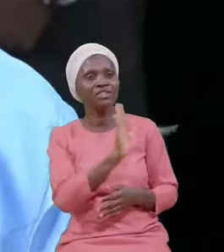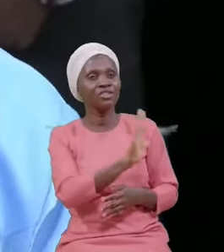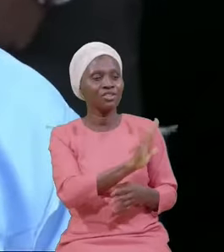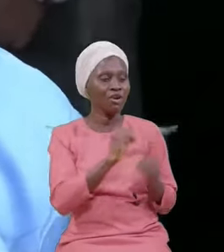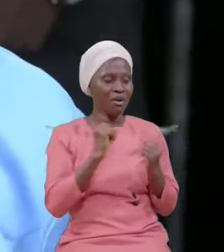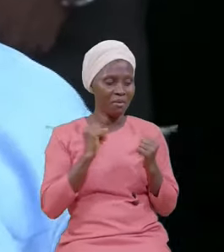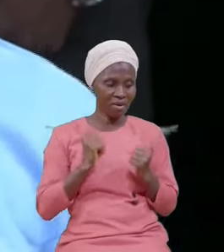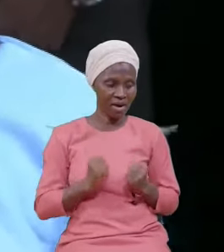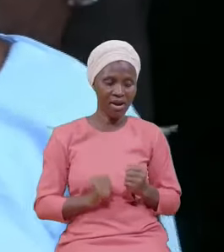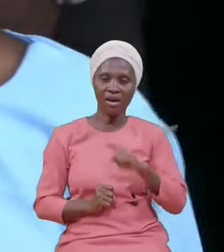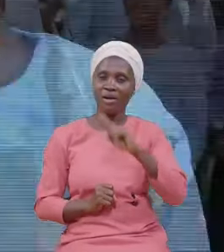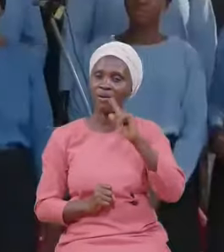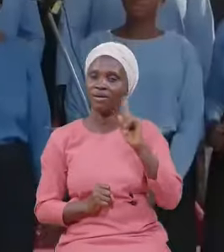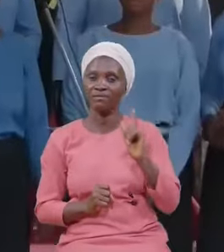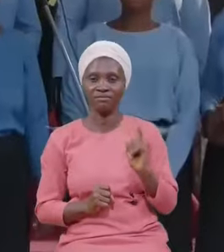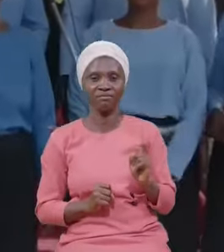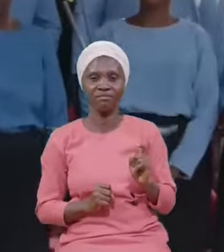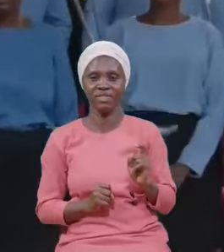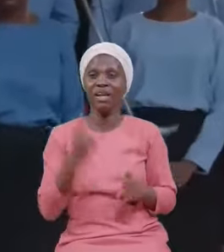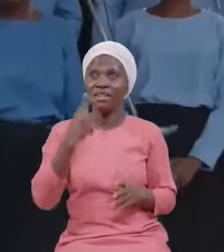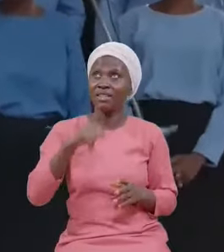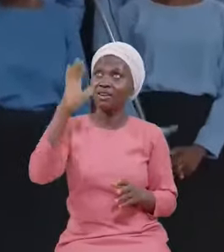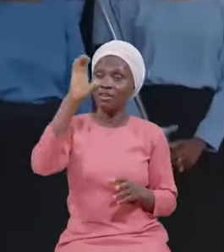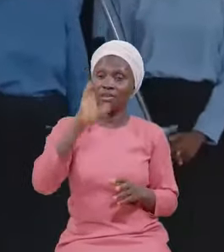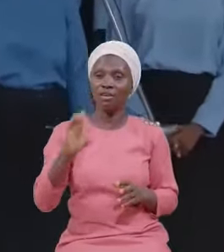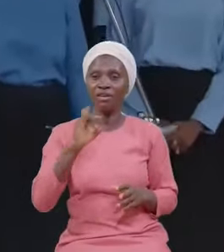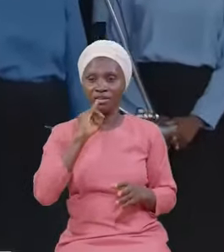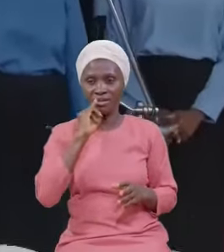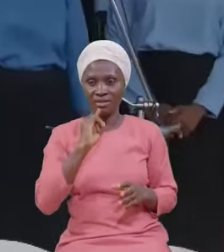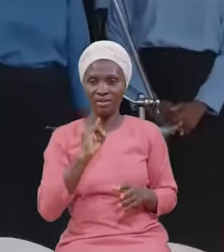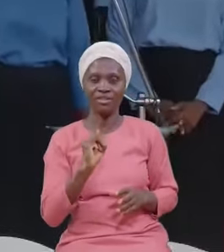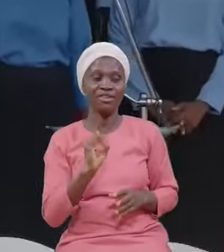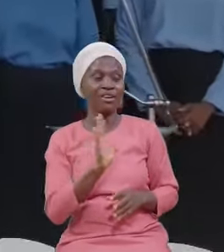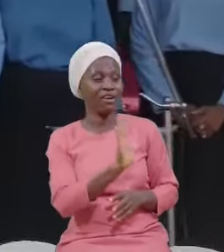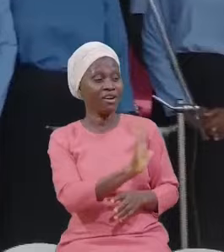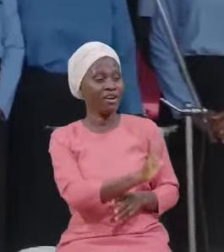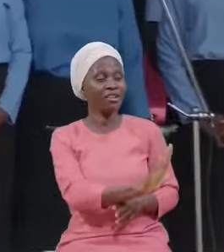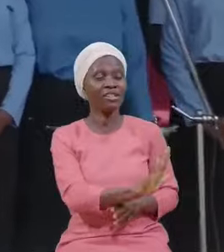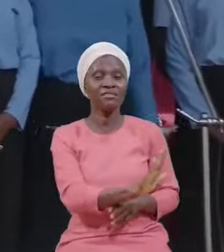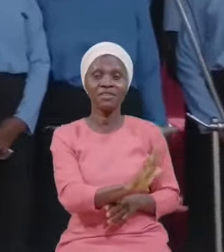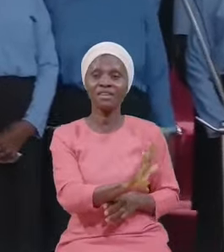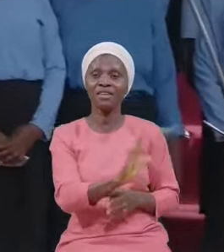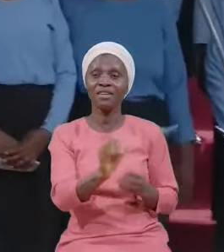your power the cross is your